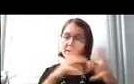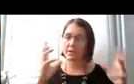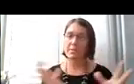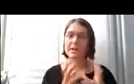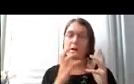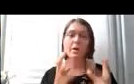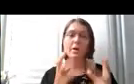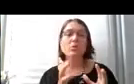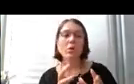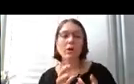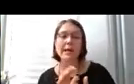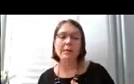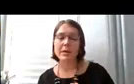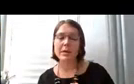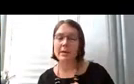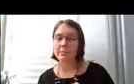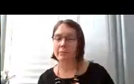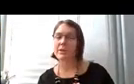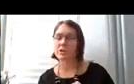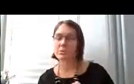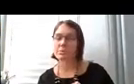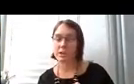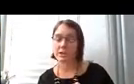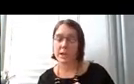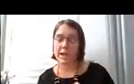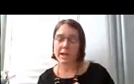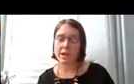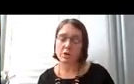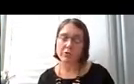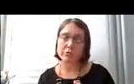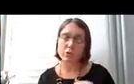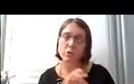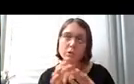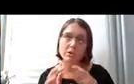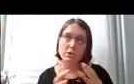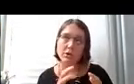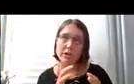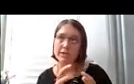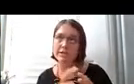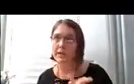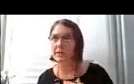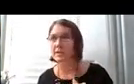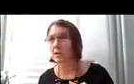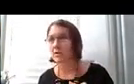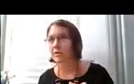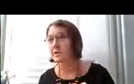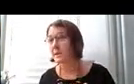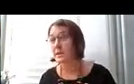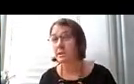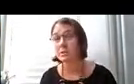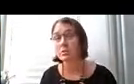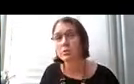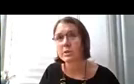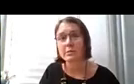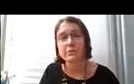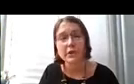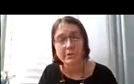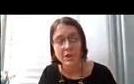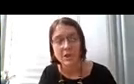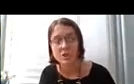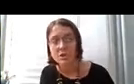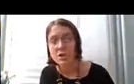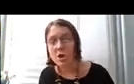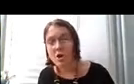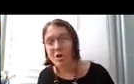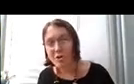So we're summing up what labour market information means. And I know from talking to colleagues and staff in secondary schools and